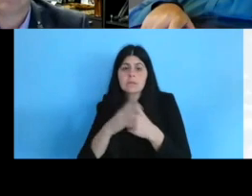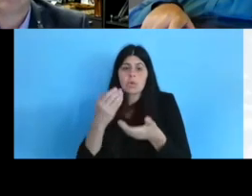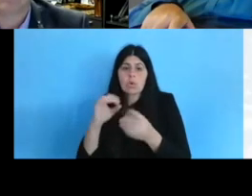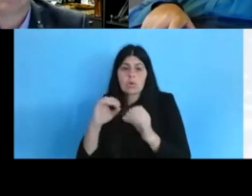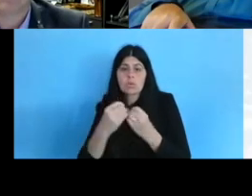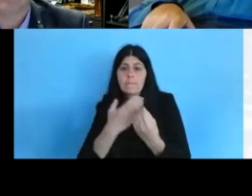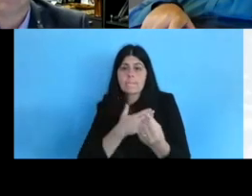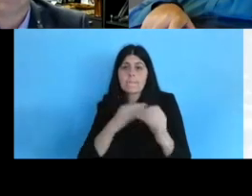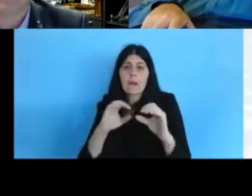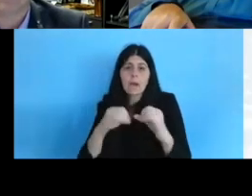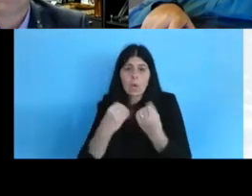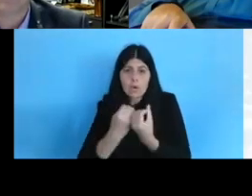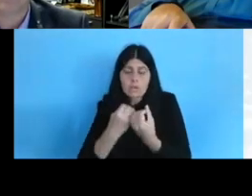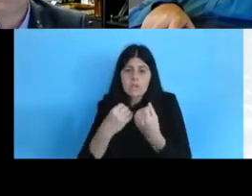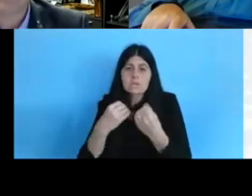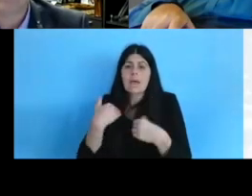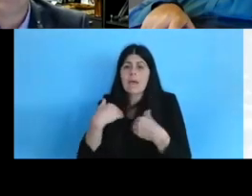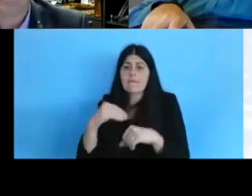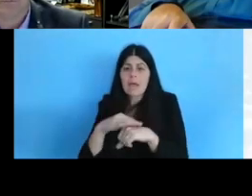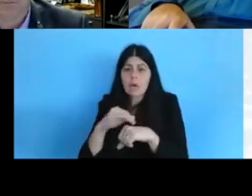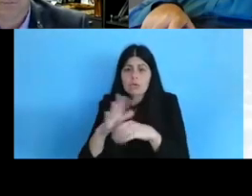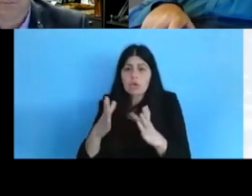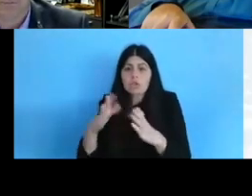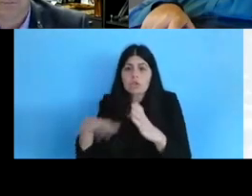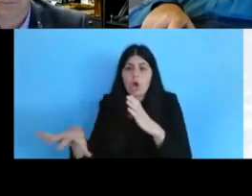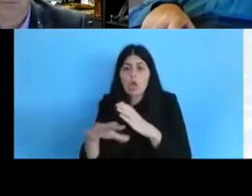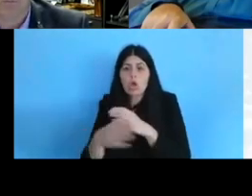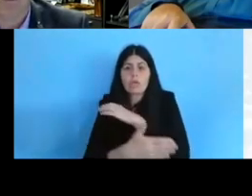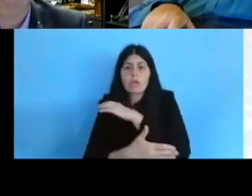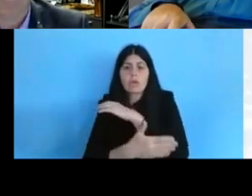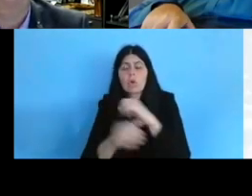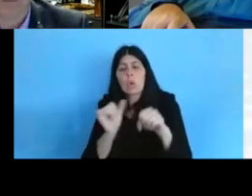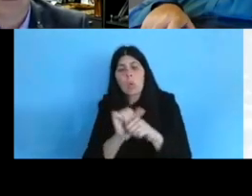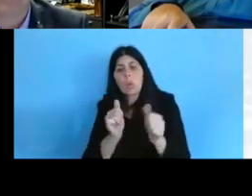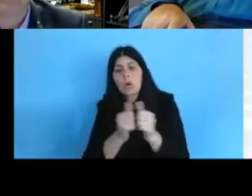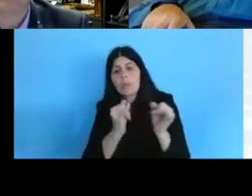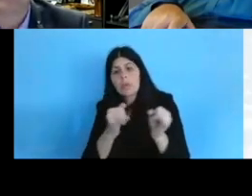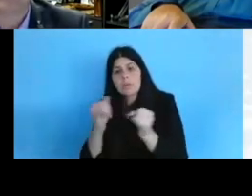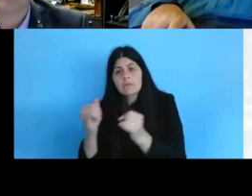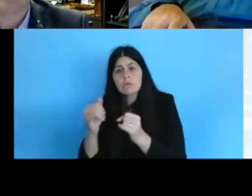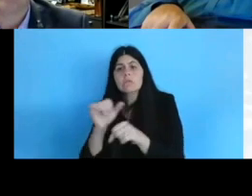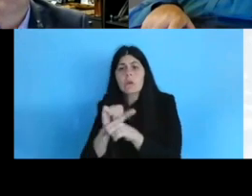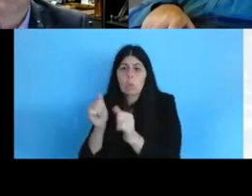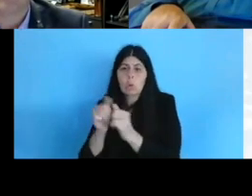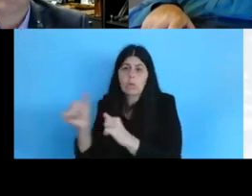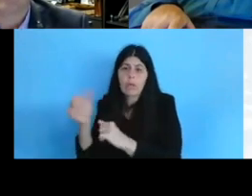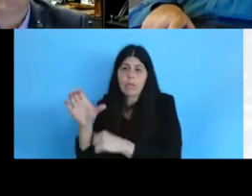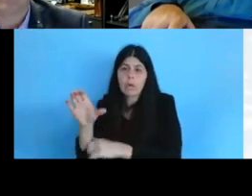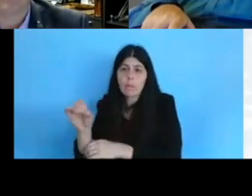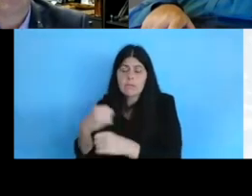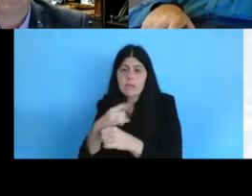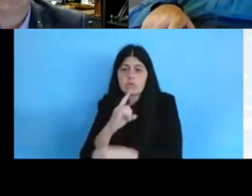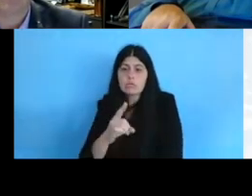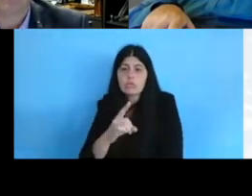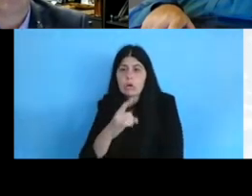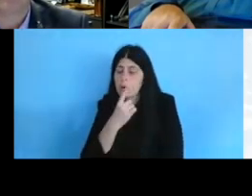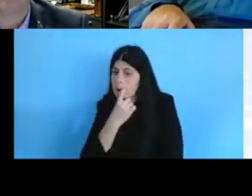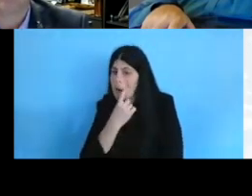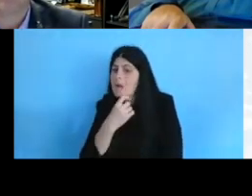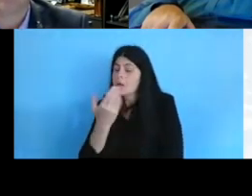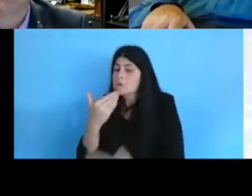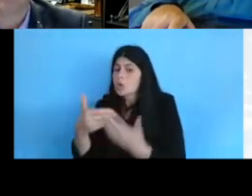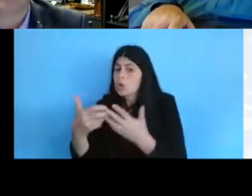counselors around the country who work both with the individuals and with companies to make sure that it's a good